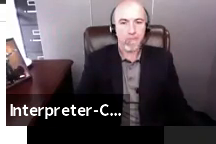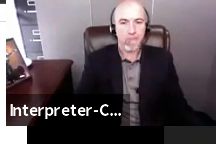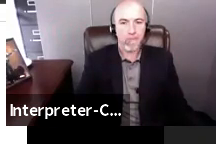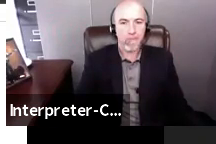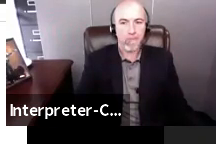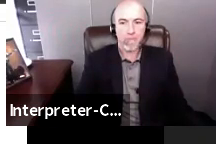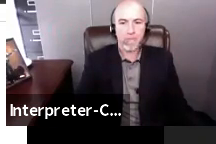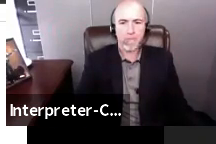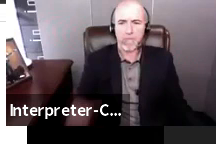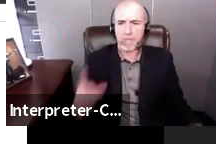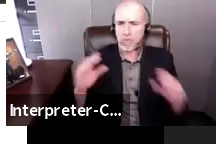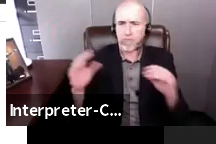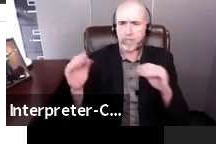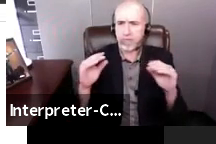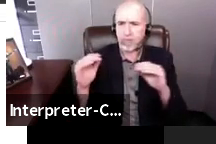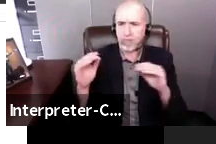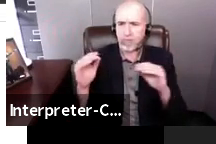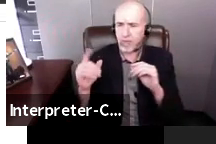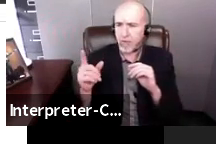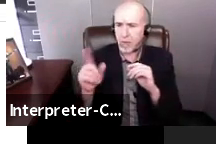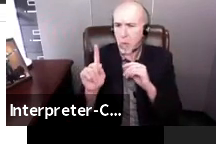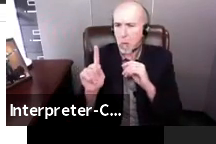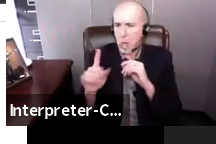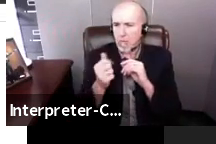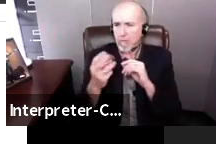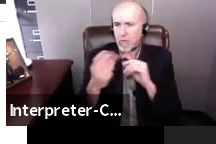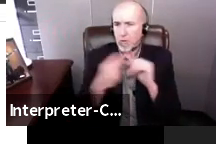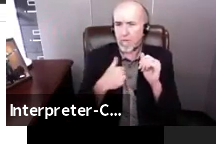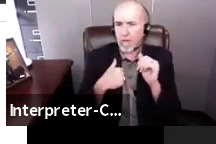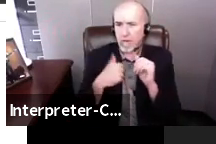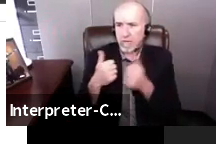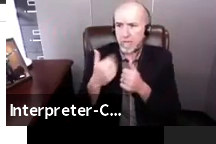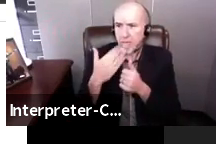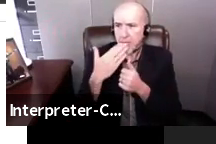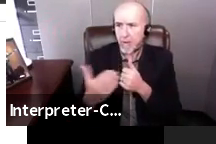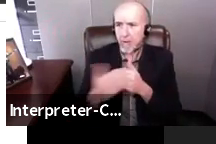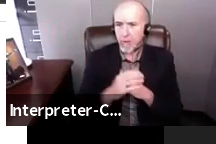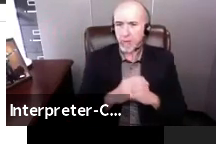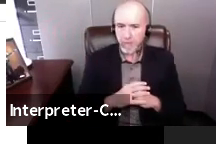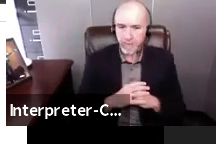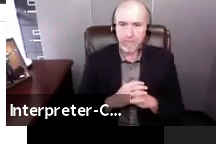Okay, let's do like four copies. Okay. Five. Do you need more, I think? No, just there's just a few of us. Yeah, just a few of us. Thank you.